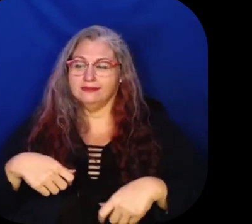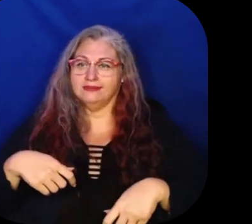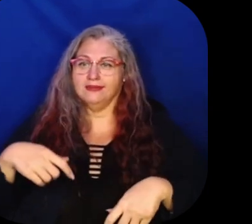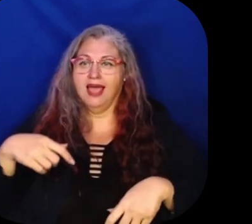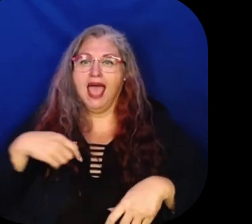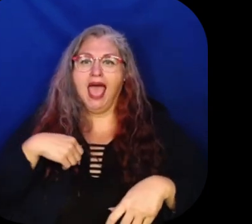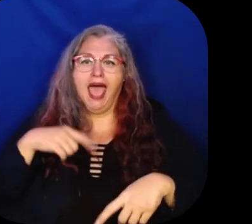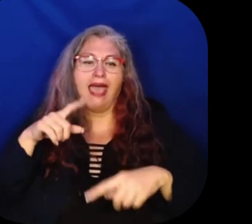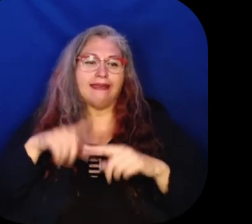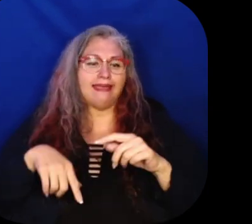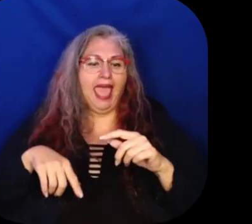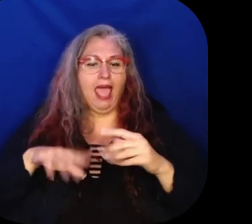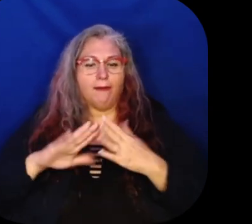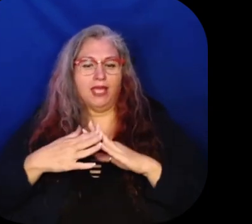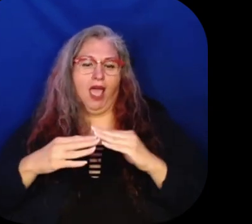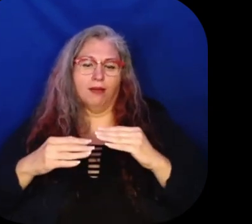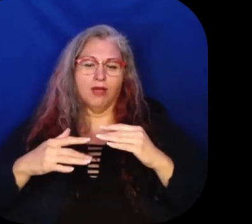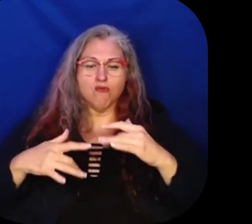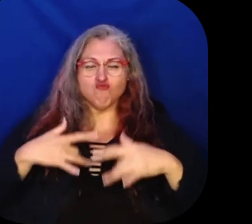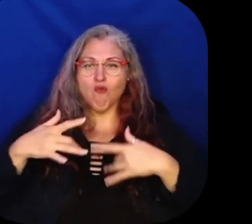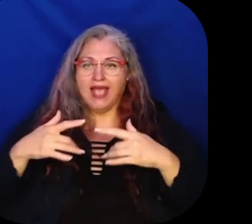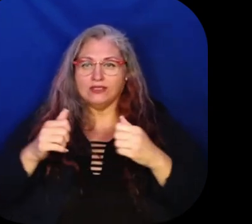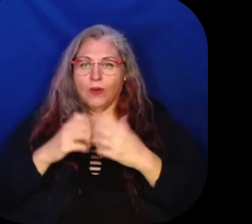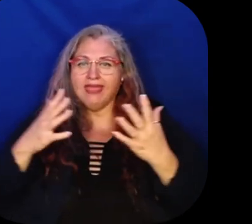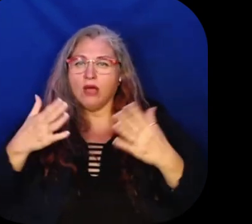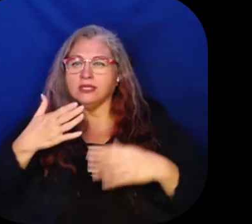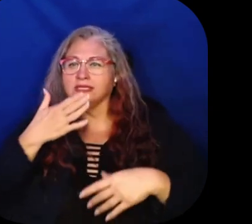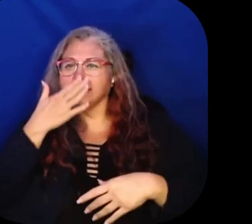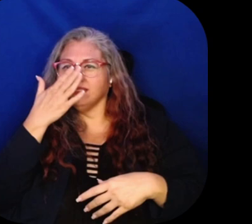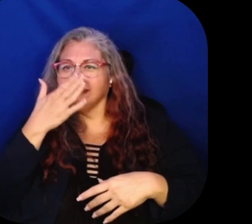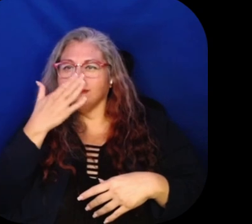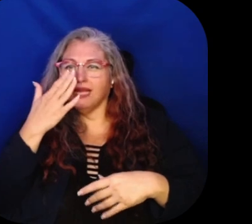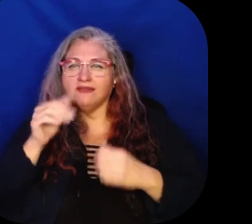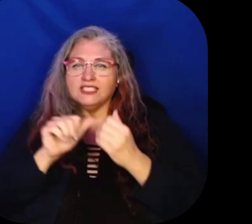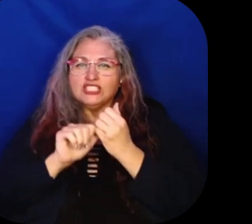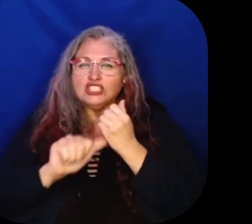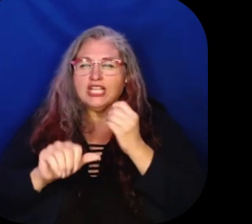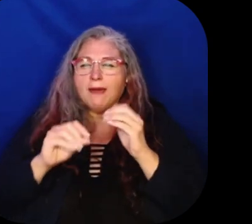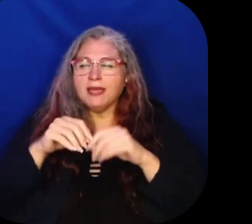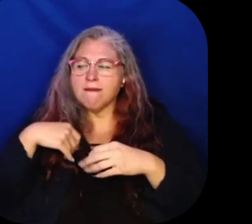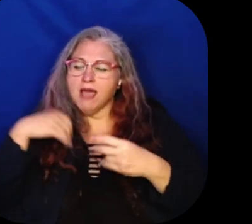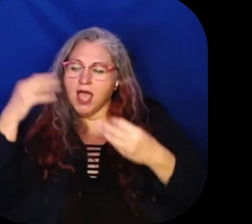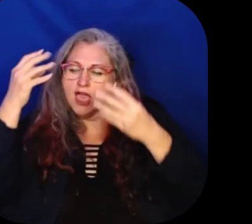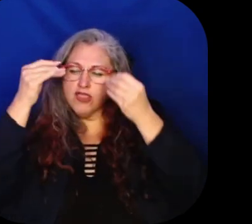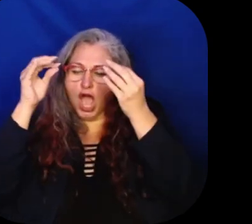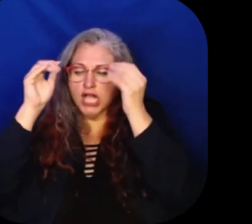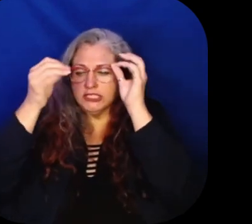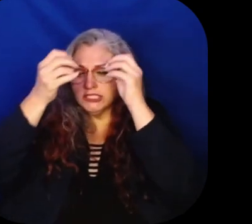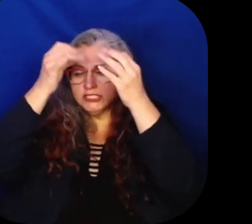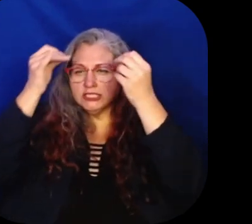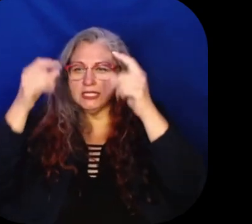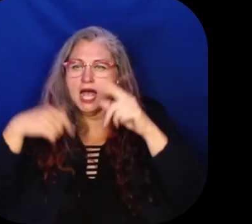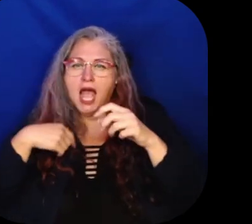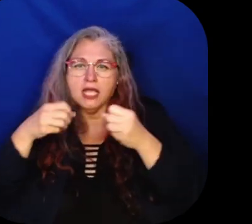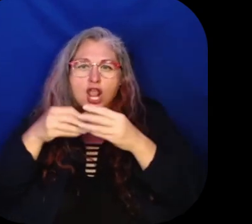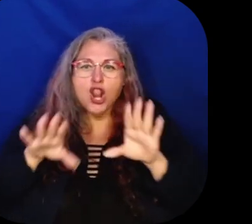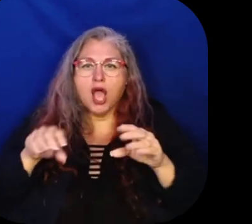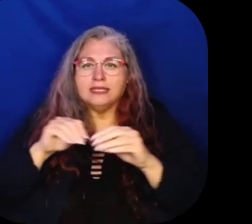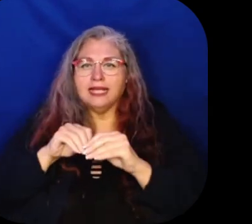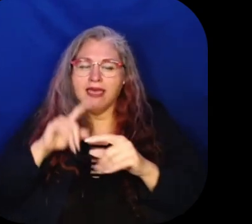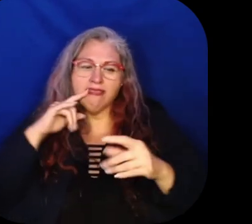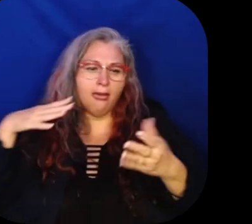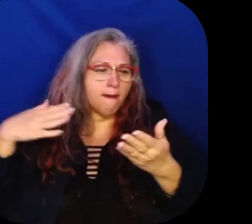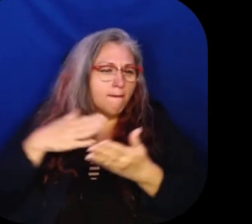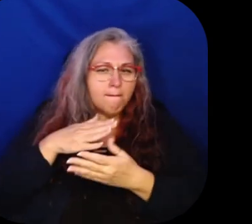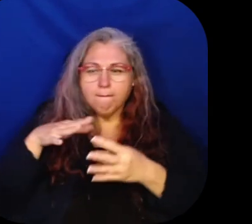be aroused without the smell of the shit seeping into my thoughts. And I get lost in the maze of this